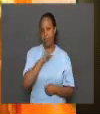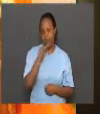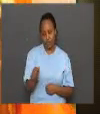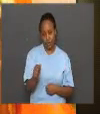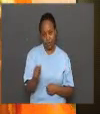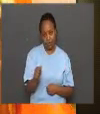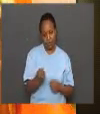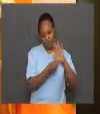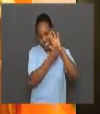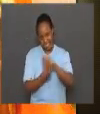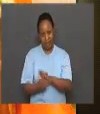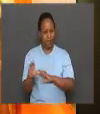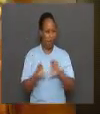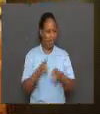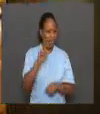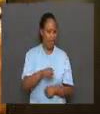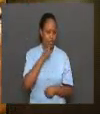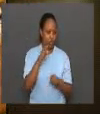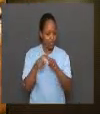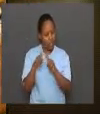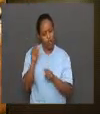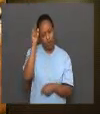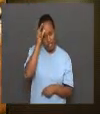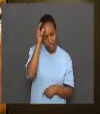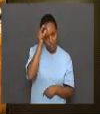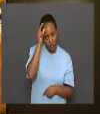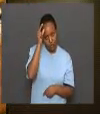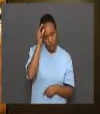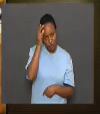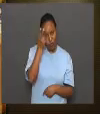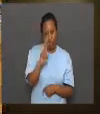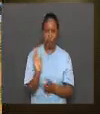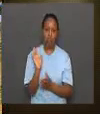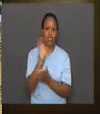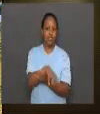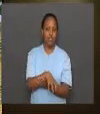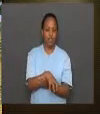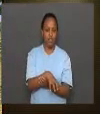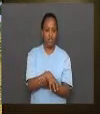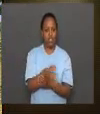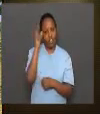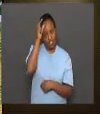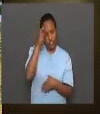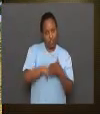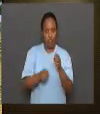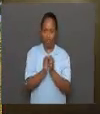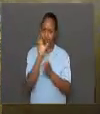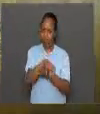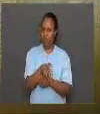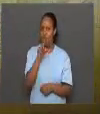not discriminate between different cultures or interfere with cultural values.